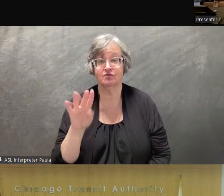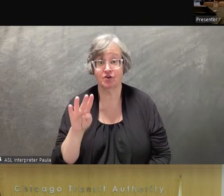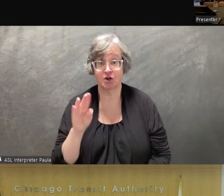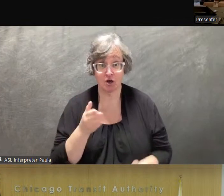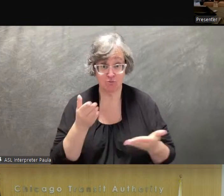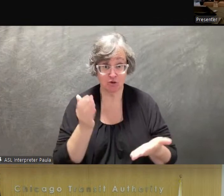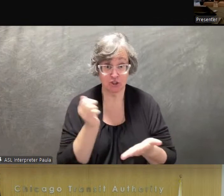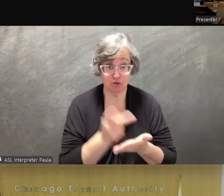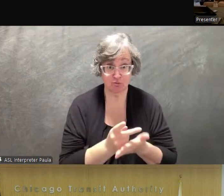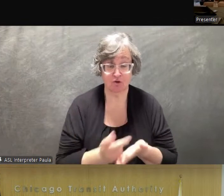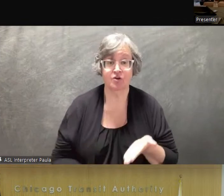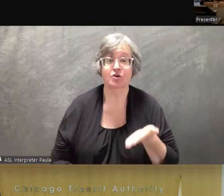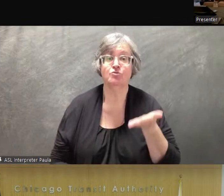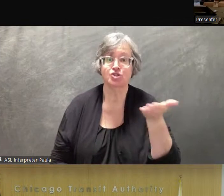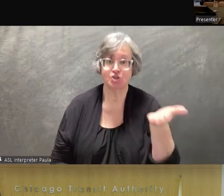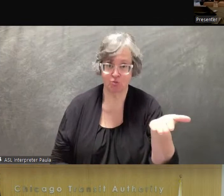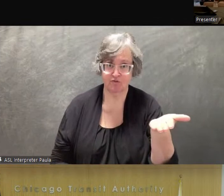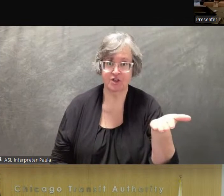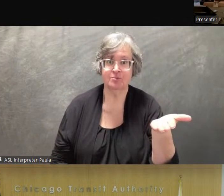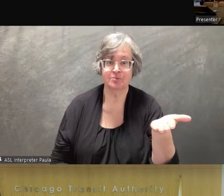motion to approve? So moved.